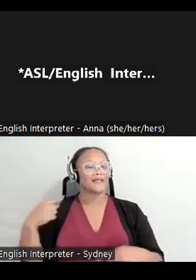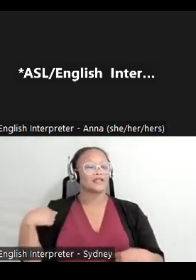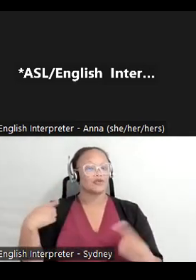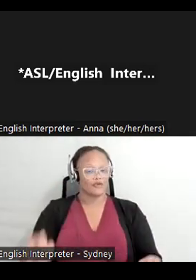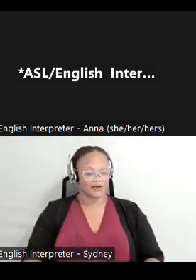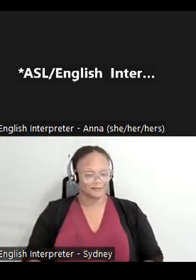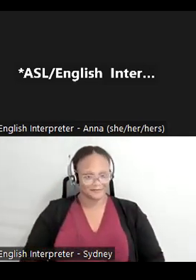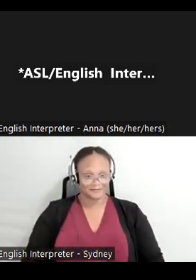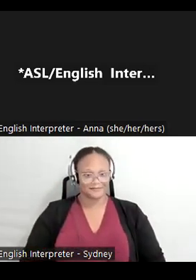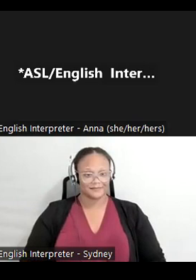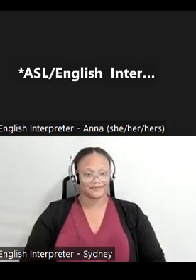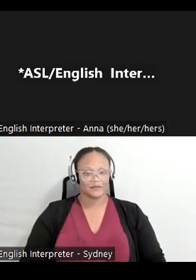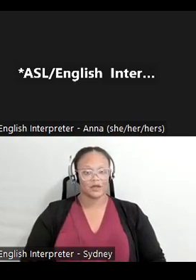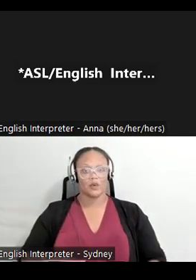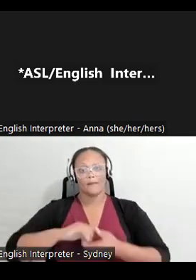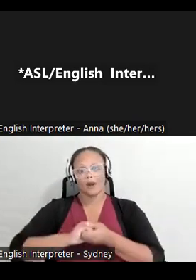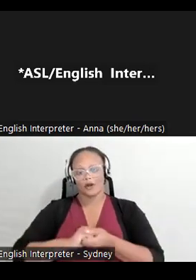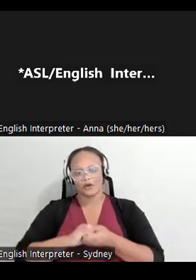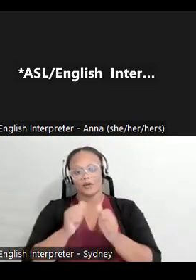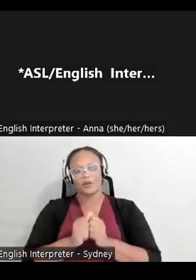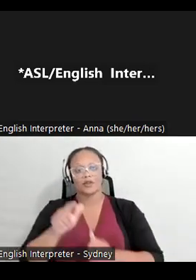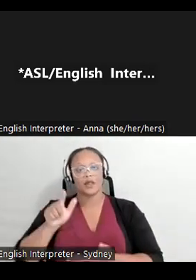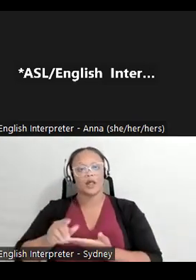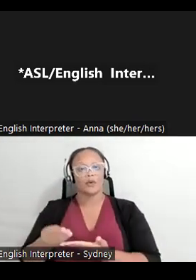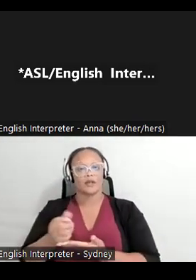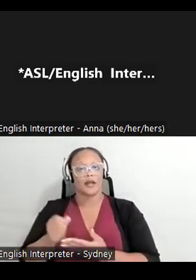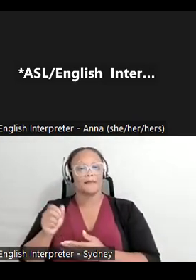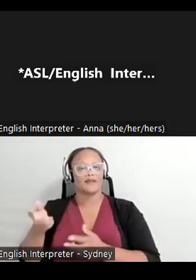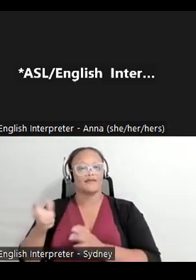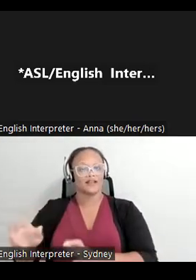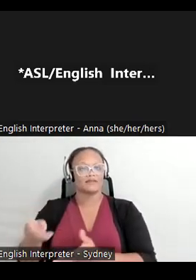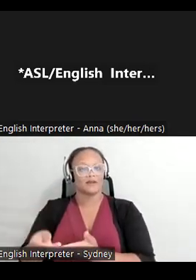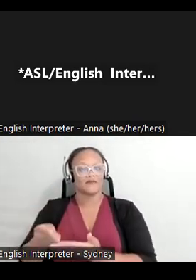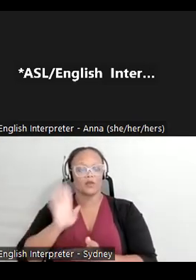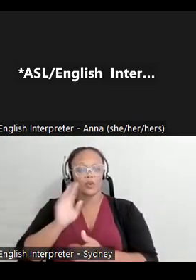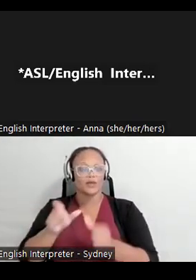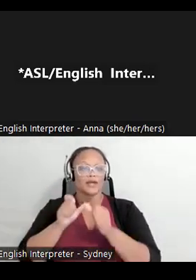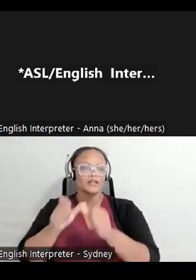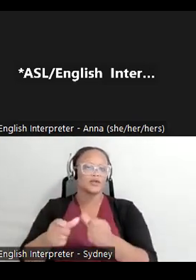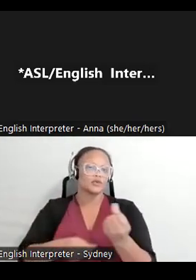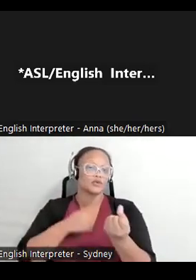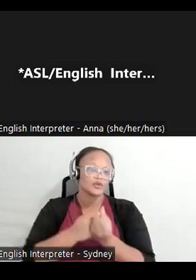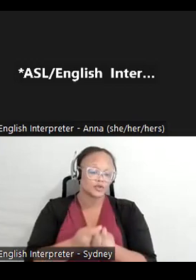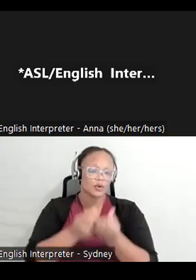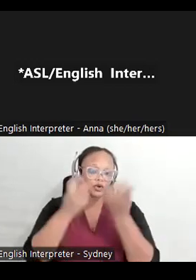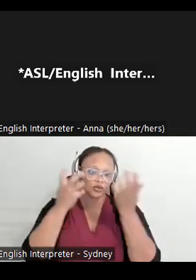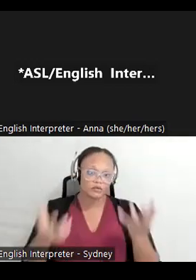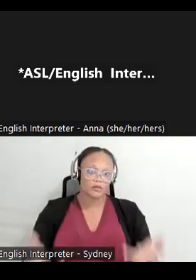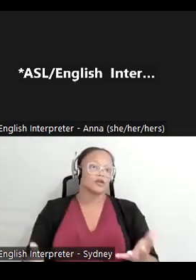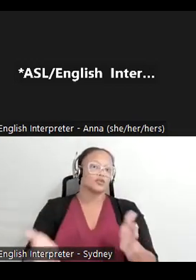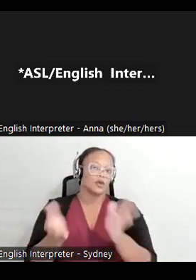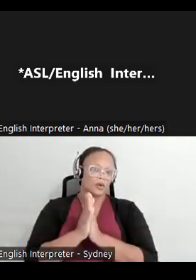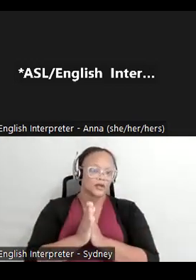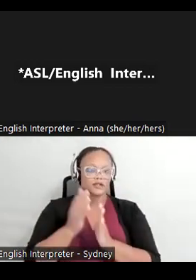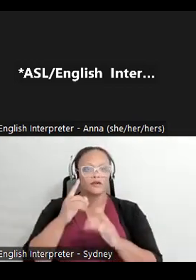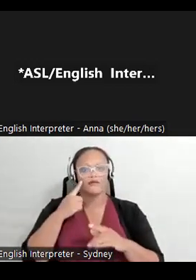in partnership with the Low Income Investment Fund, continues to support a tremendous request for technical assistance from